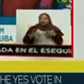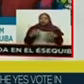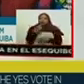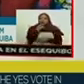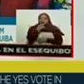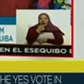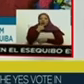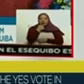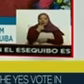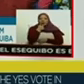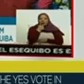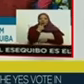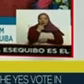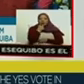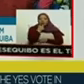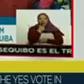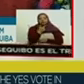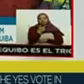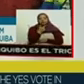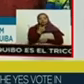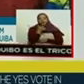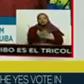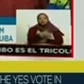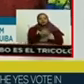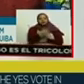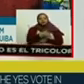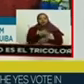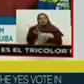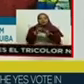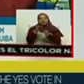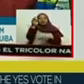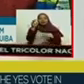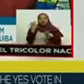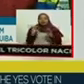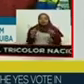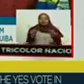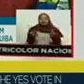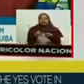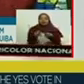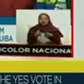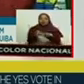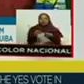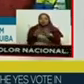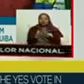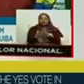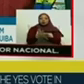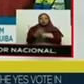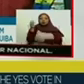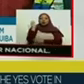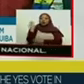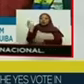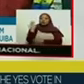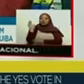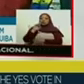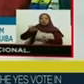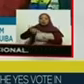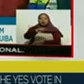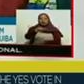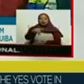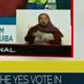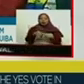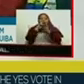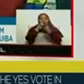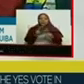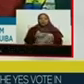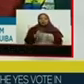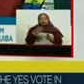in 2014 under the Barack Obama regime, the Venezuelan people have pushed through. They've got rid of